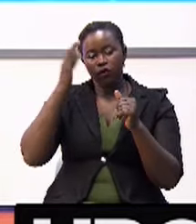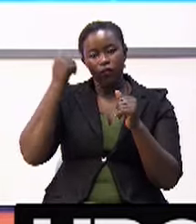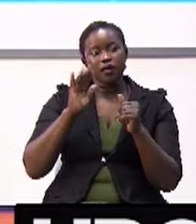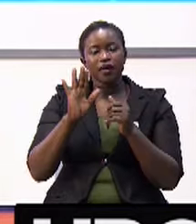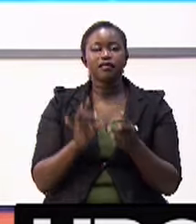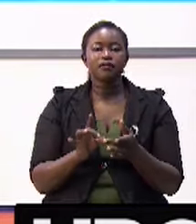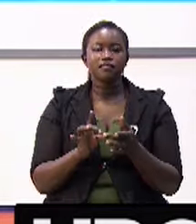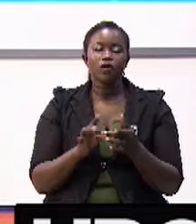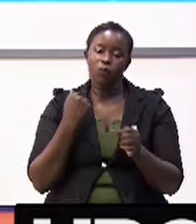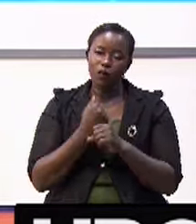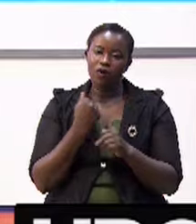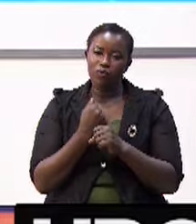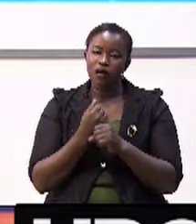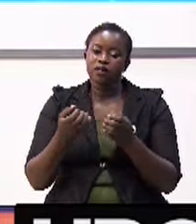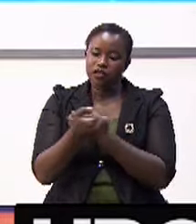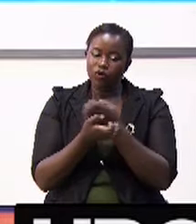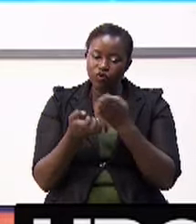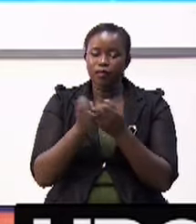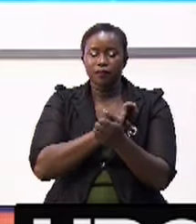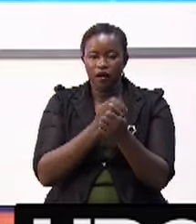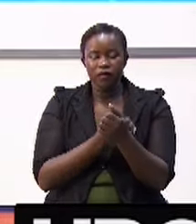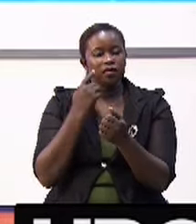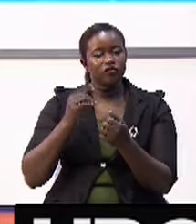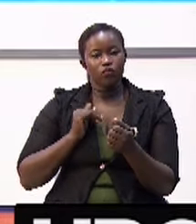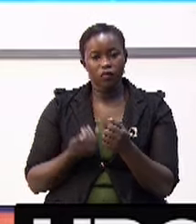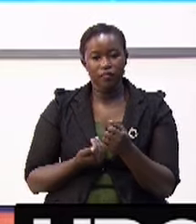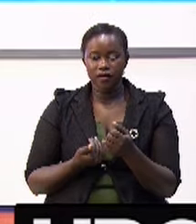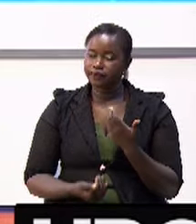outstanding efforts in economic empowerment of women.